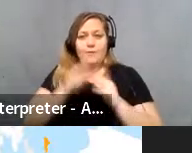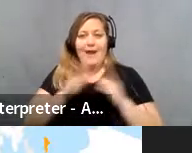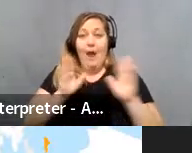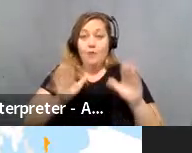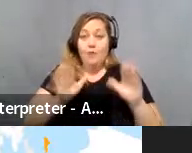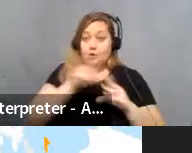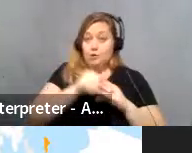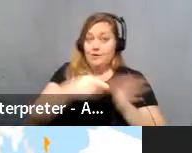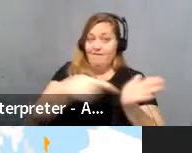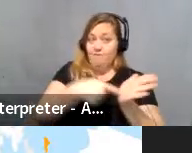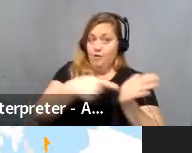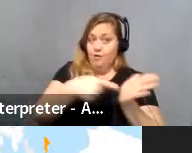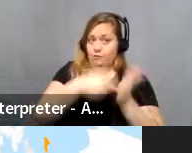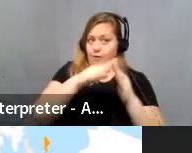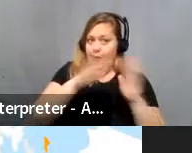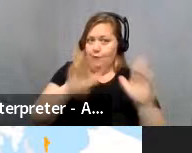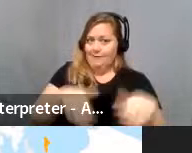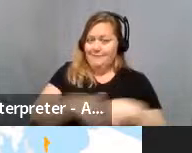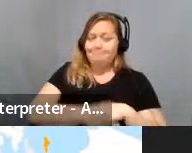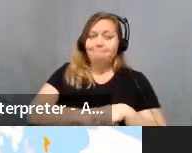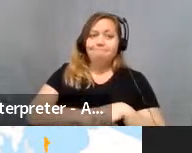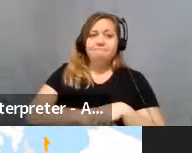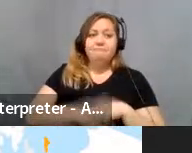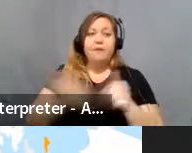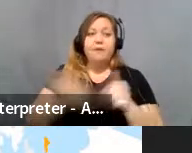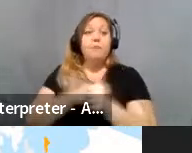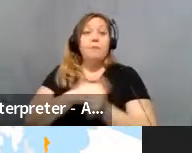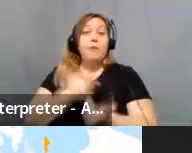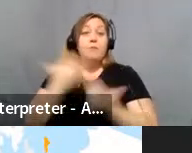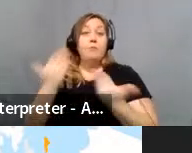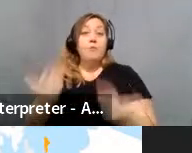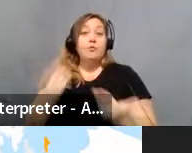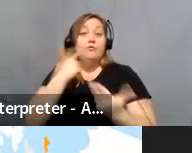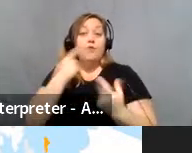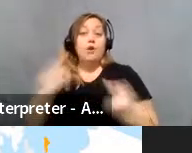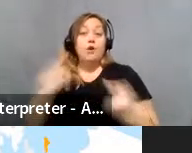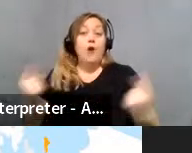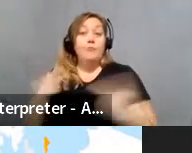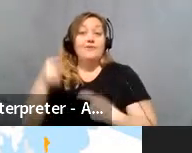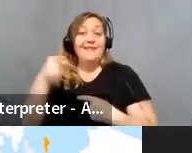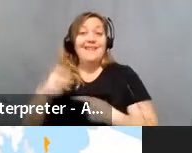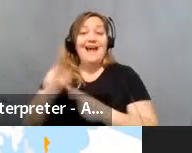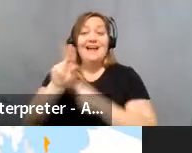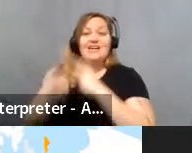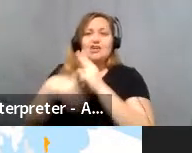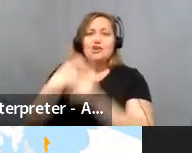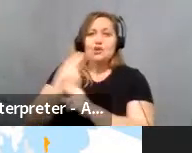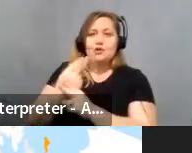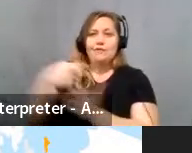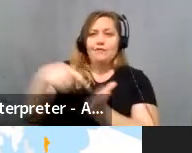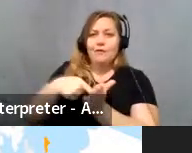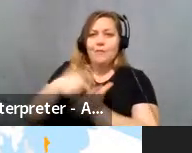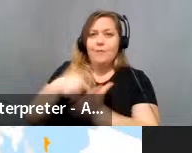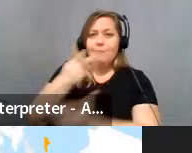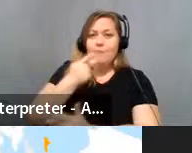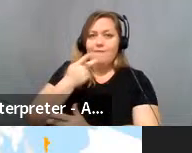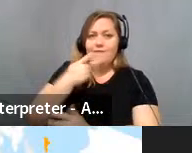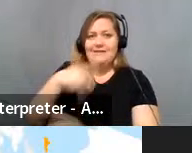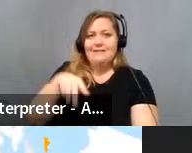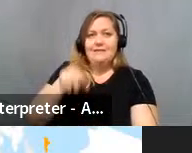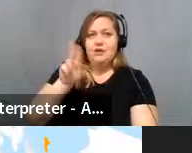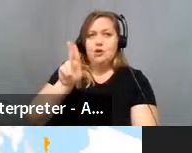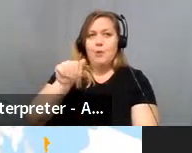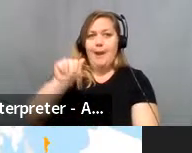including affordable housing. The primary proposal for accomplishing this is a Universal Affordability Preference, or